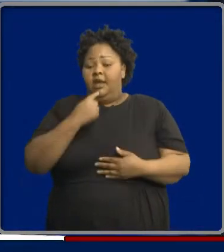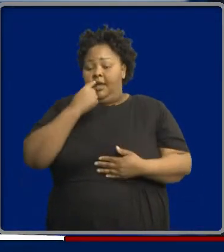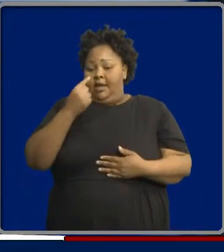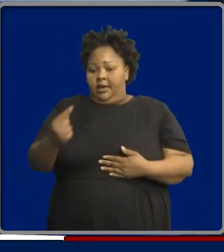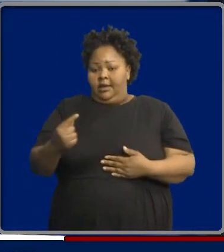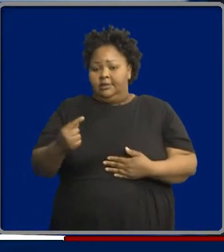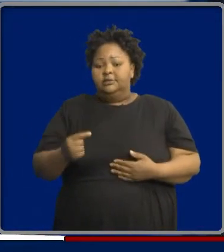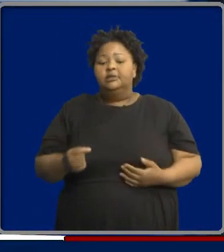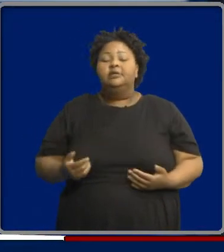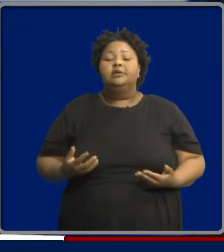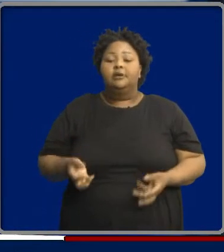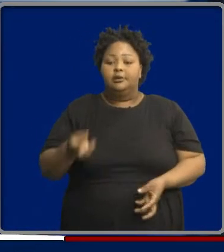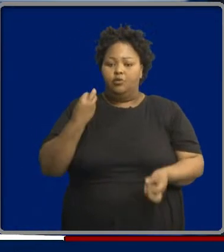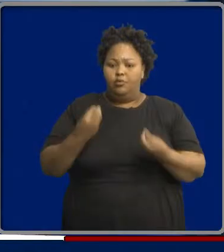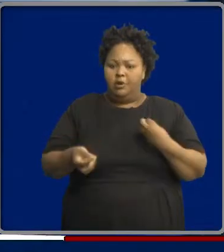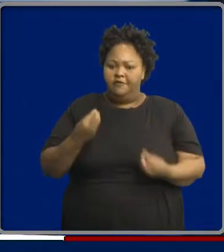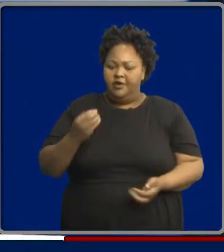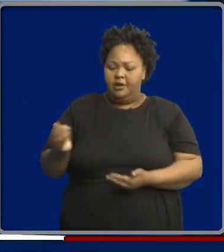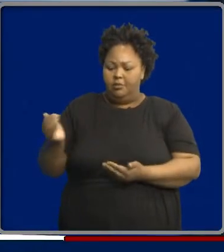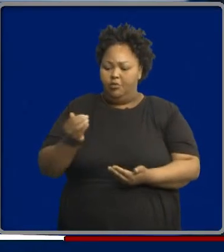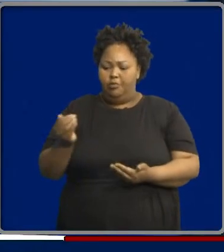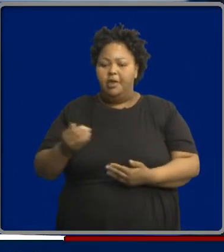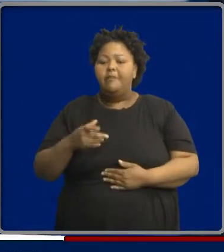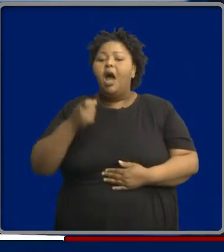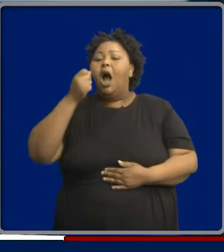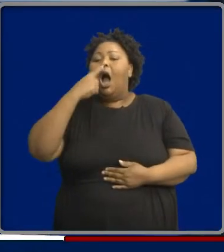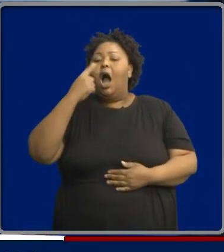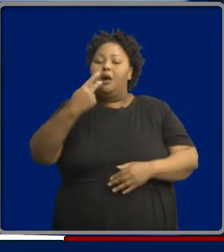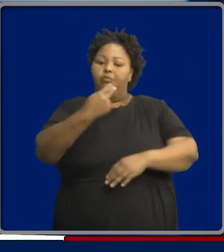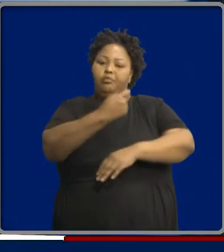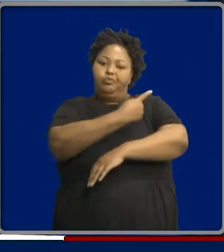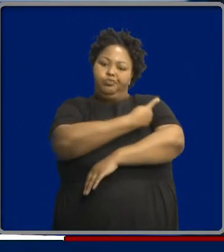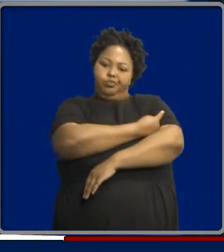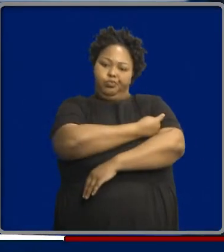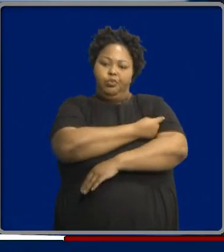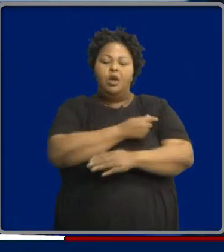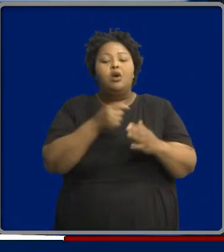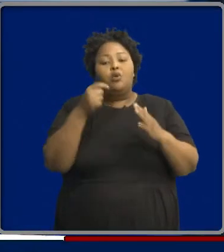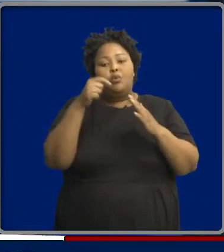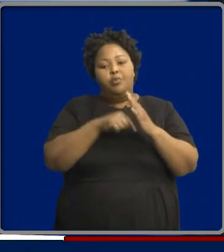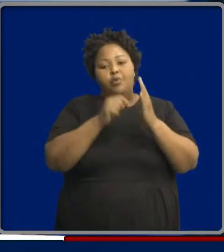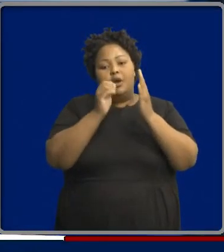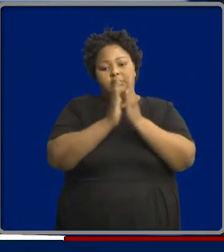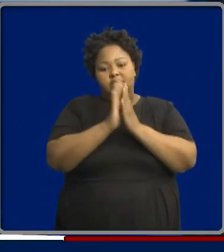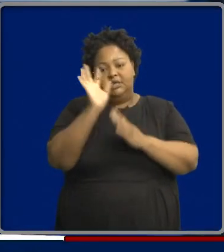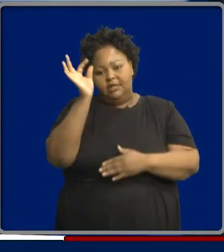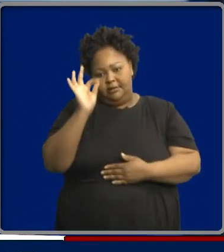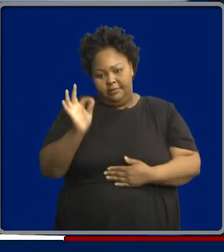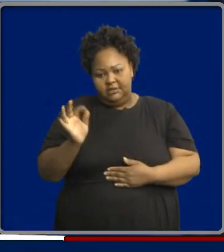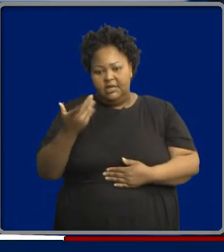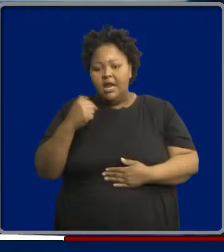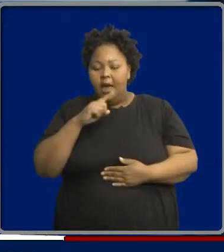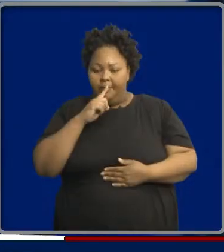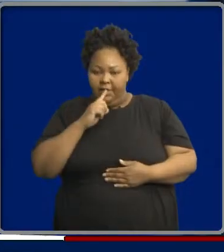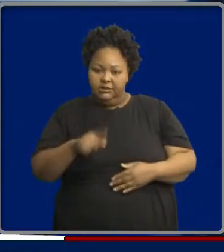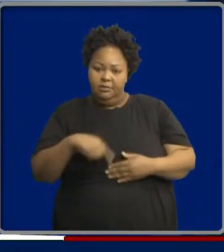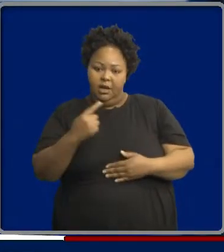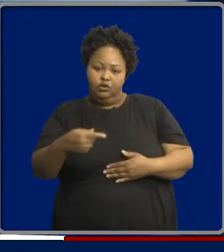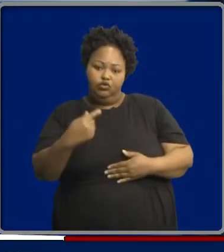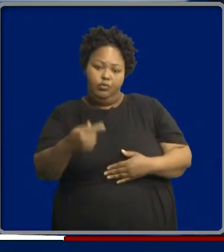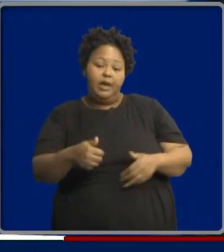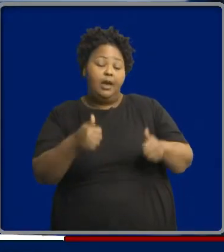on the immunization coverage, the Kingdom of Eswatini is on track. Now, this was said by Eswatini expanded program